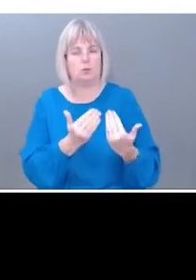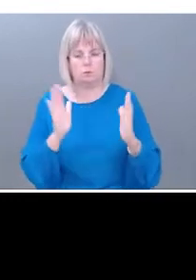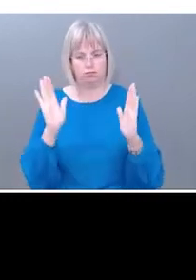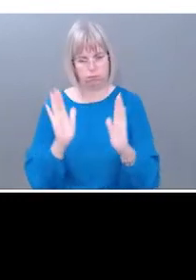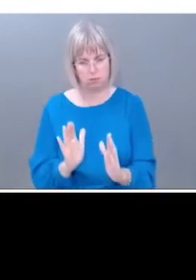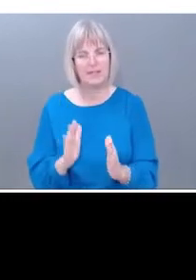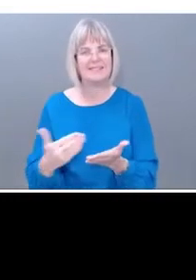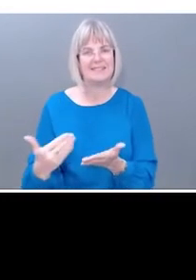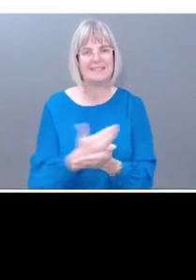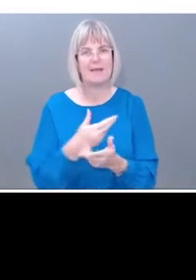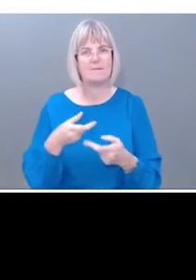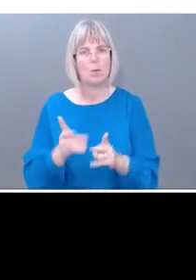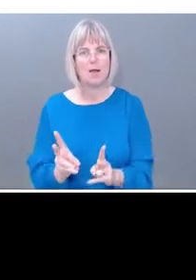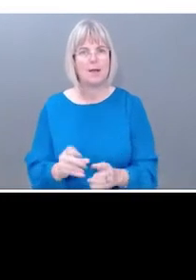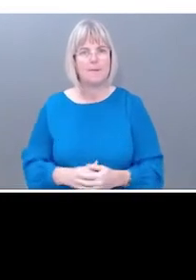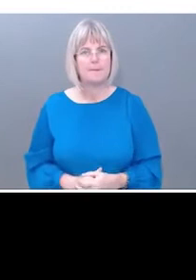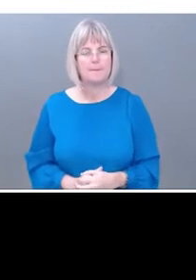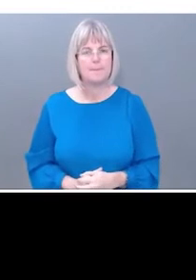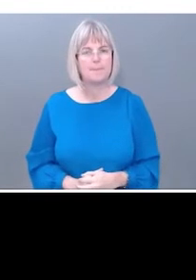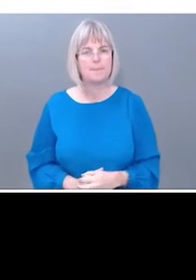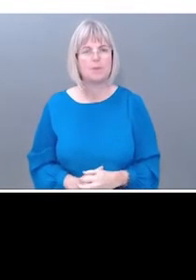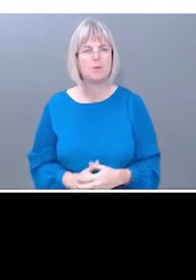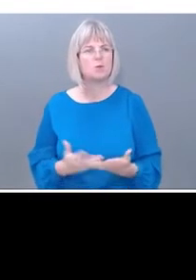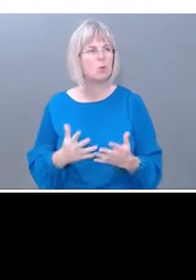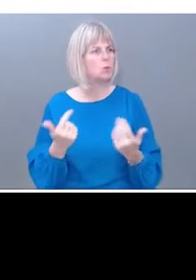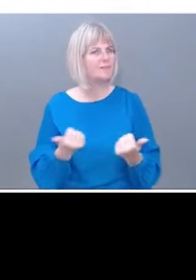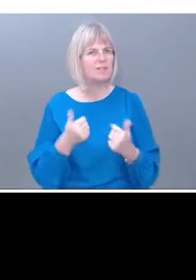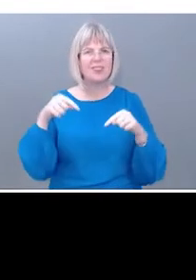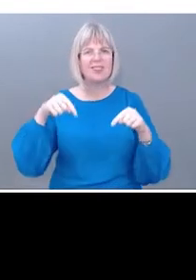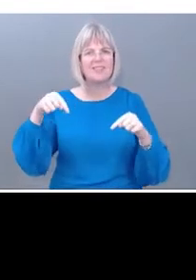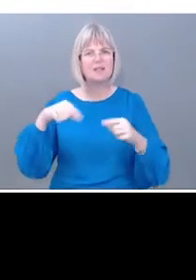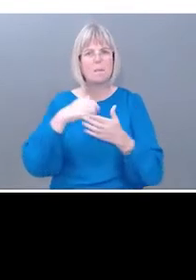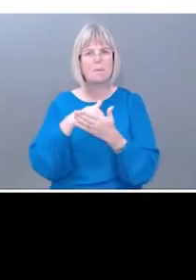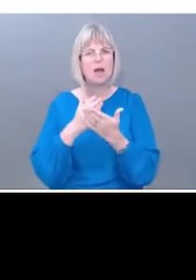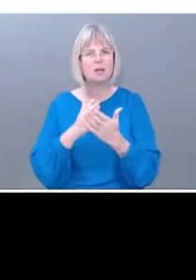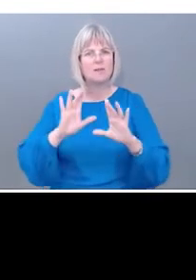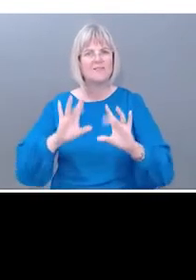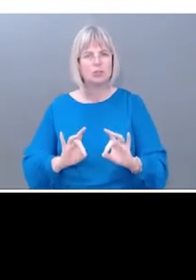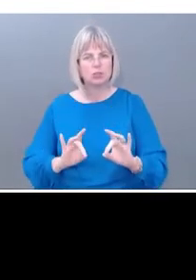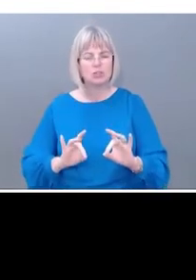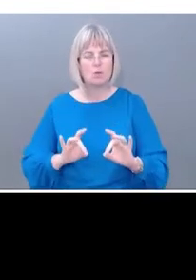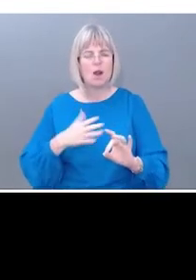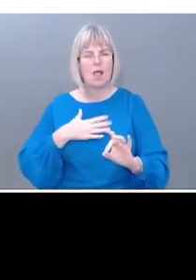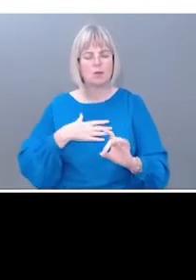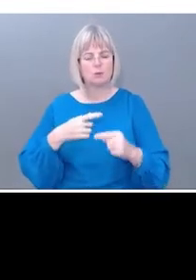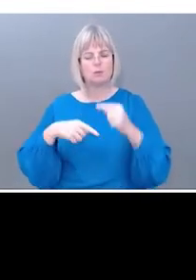this part of the workshop, I'd like to finish where we started and hearing words from Paul, our expert